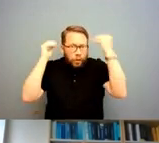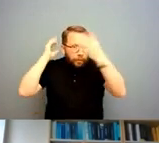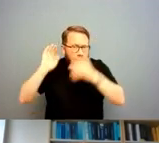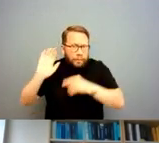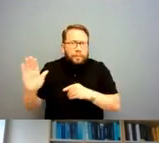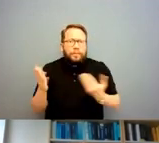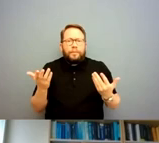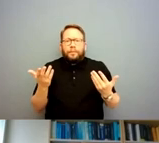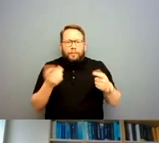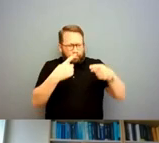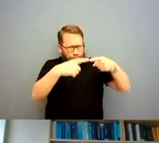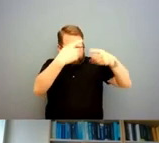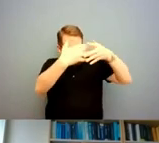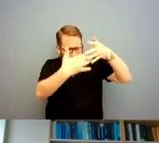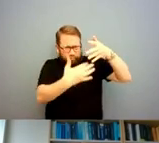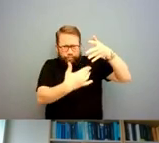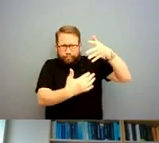to rights,